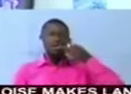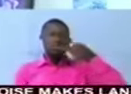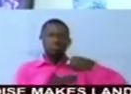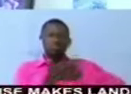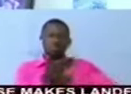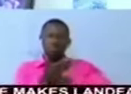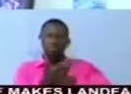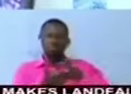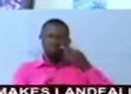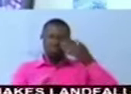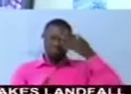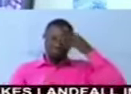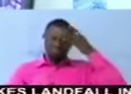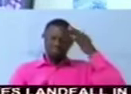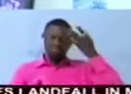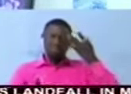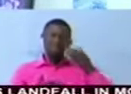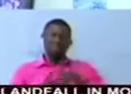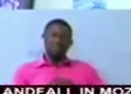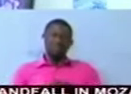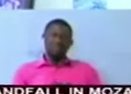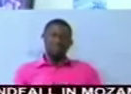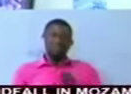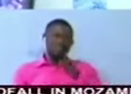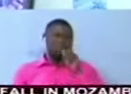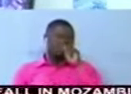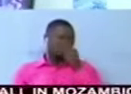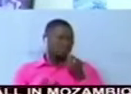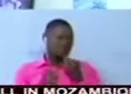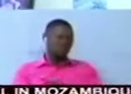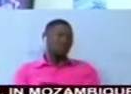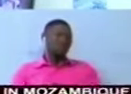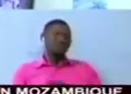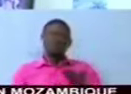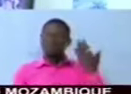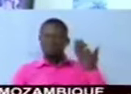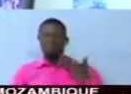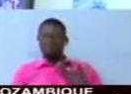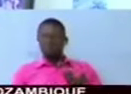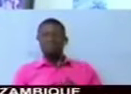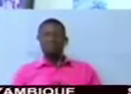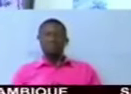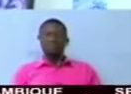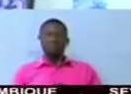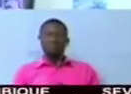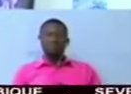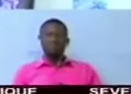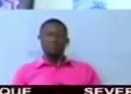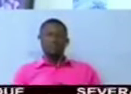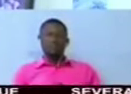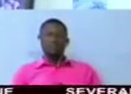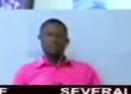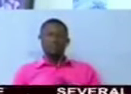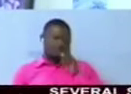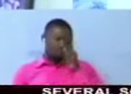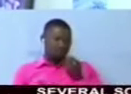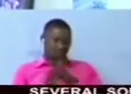doxé gañu. She died now. Ma jabar bu mag bi. She already died now. Gañu na. She died.